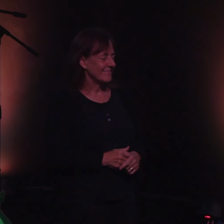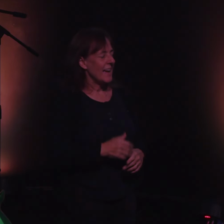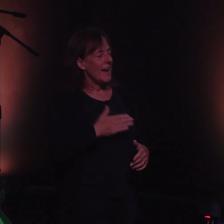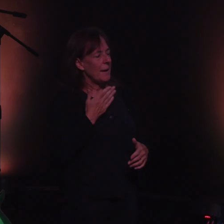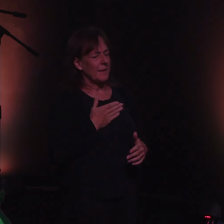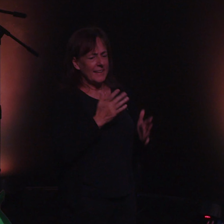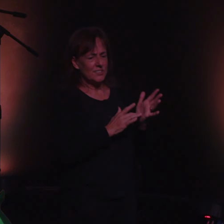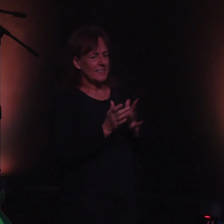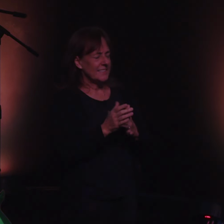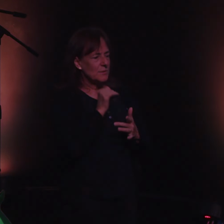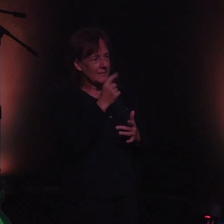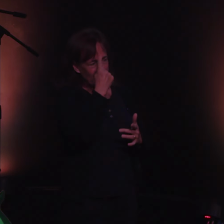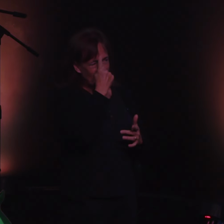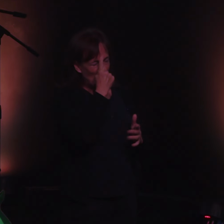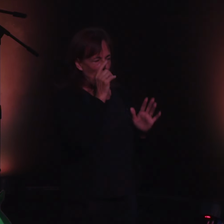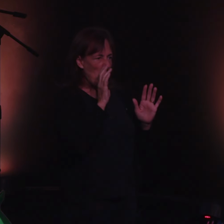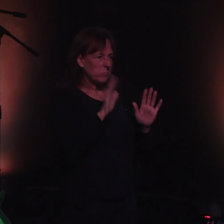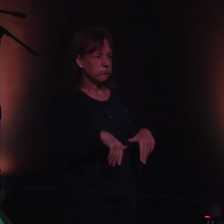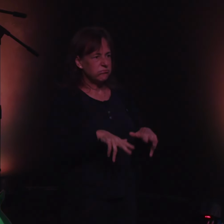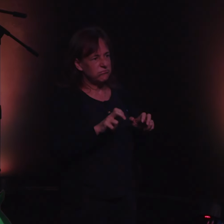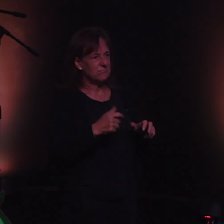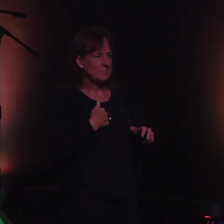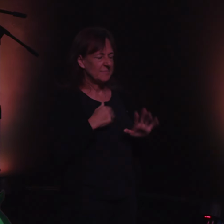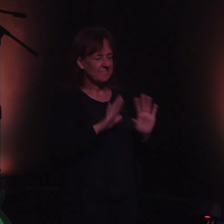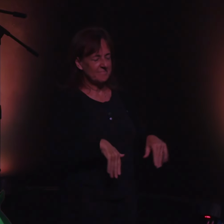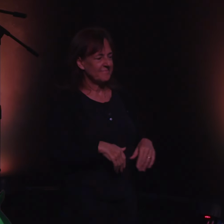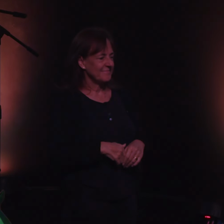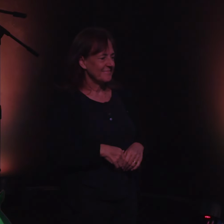I'm glad that Jesus wasn't inconvenienced by my pain.